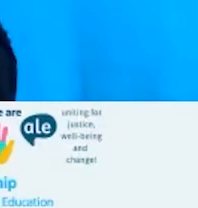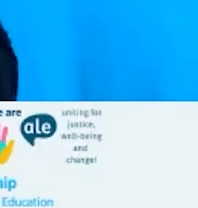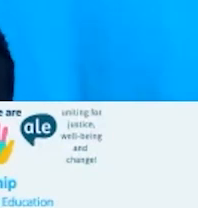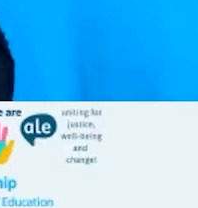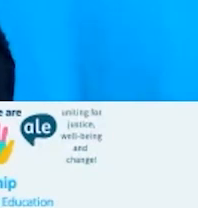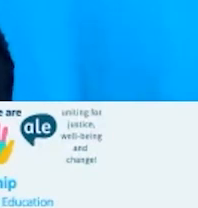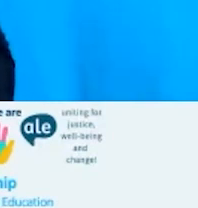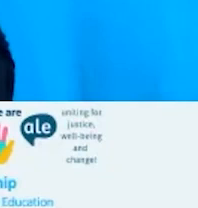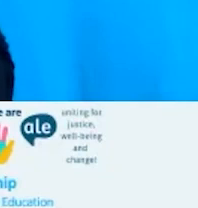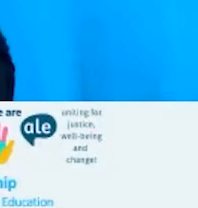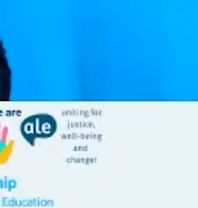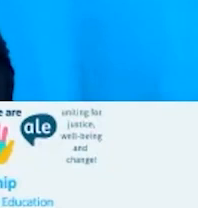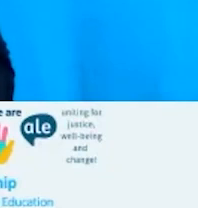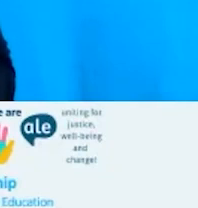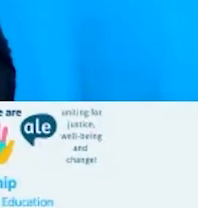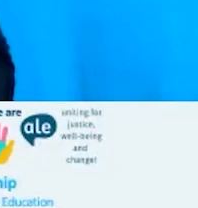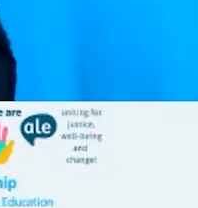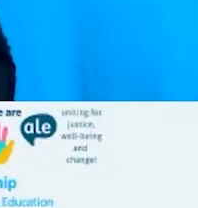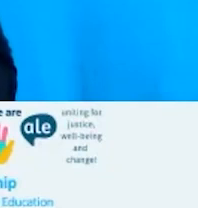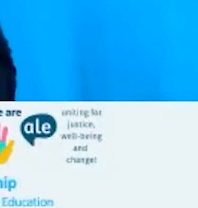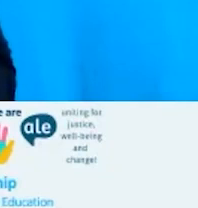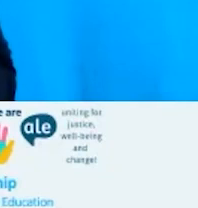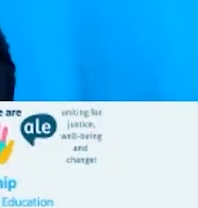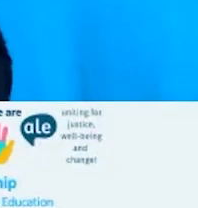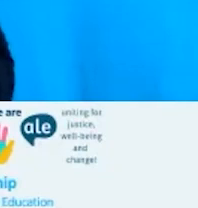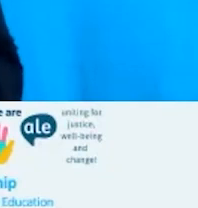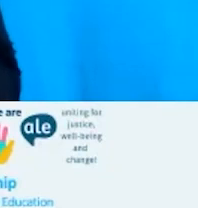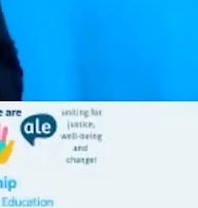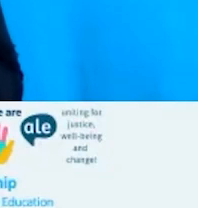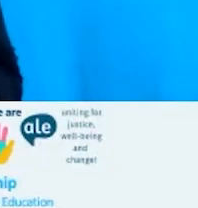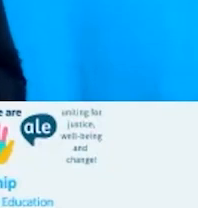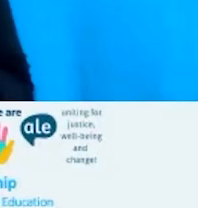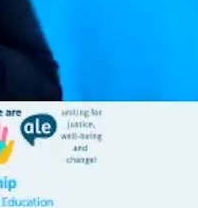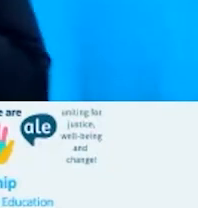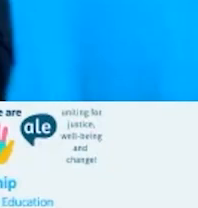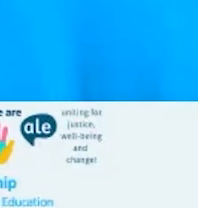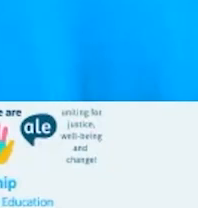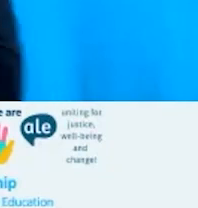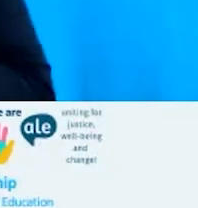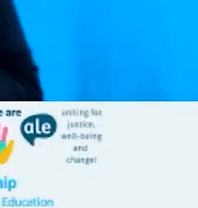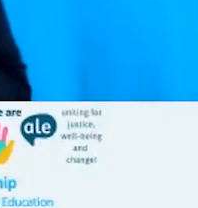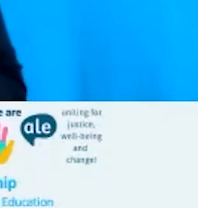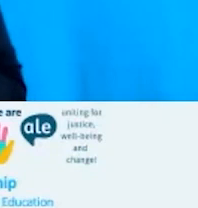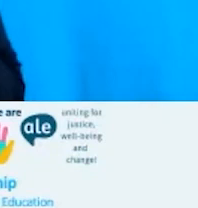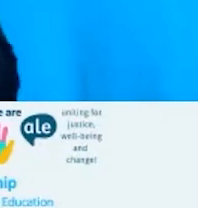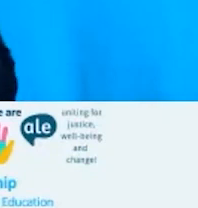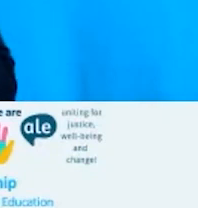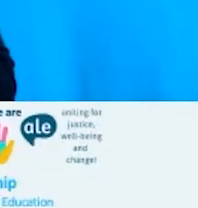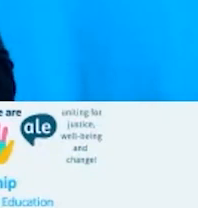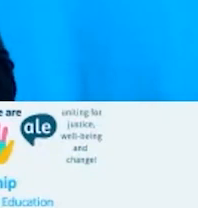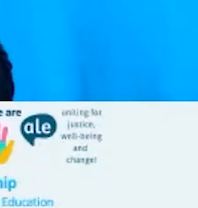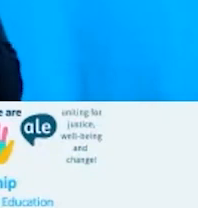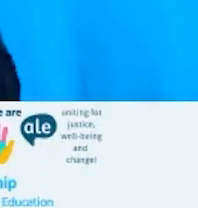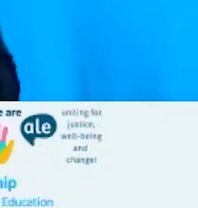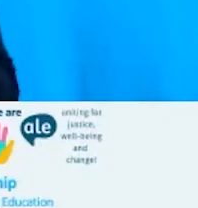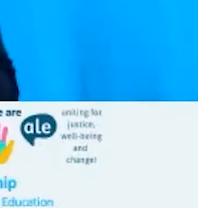us to overcome that and then to become really continuously critical. So I'm sharing it with my colleagues in Europe,